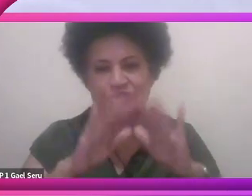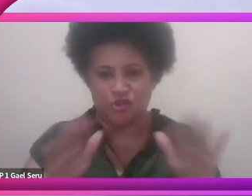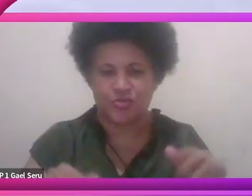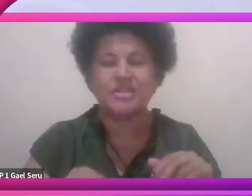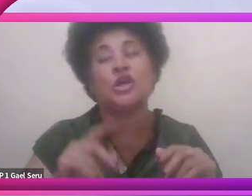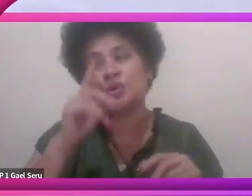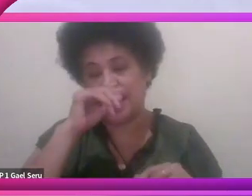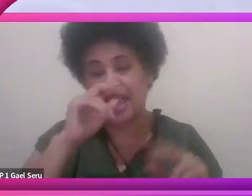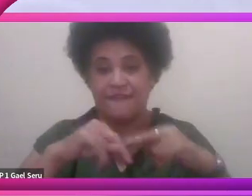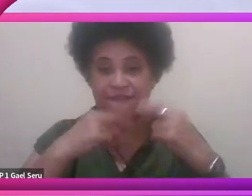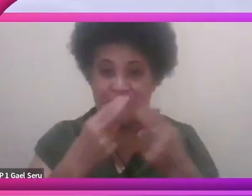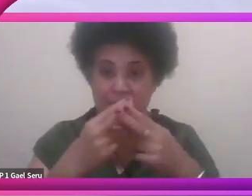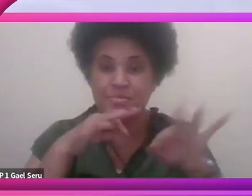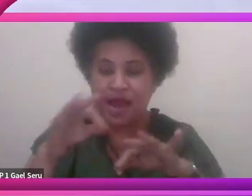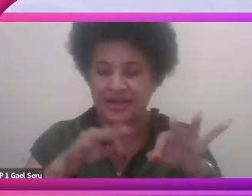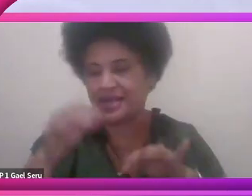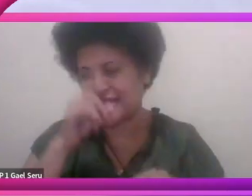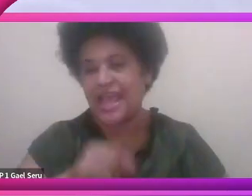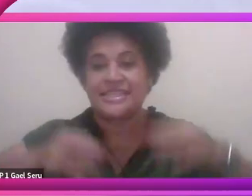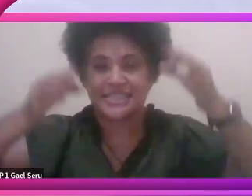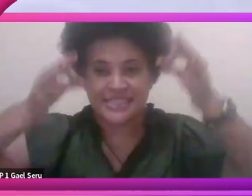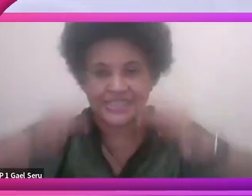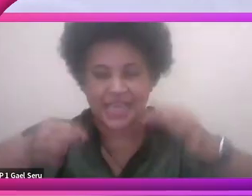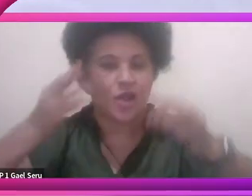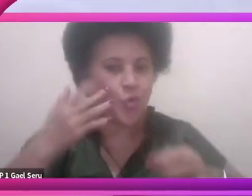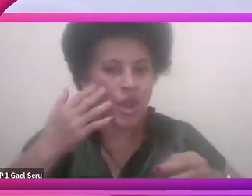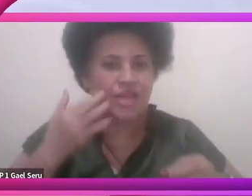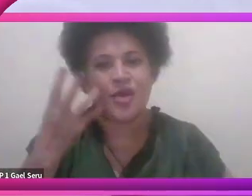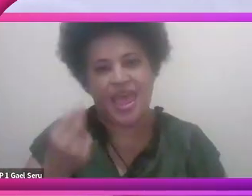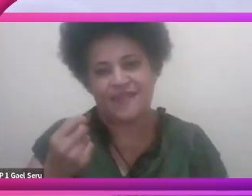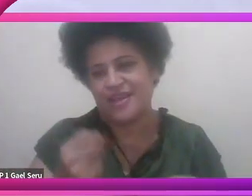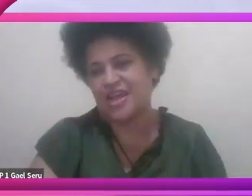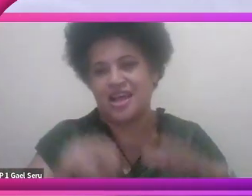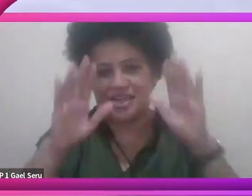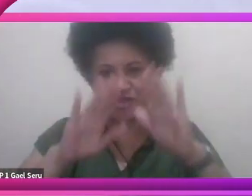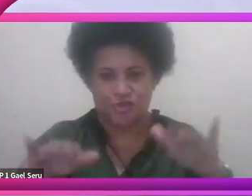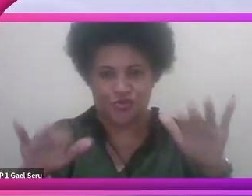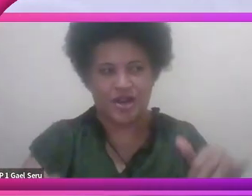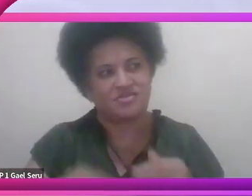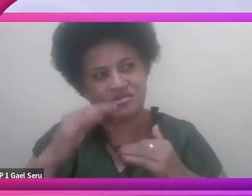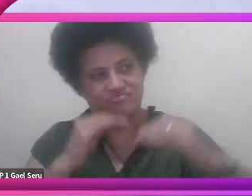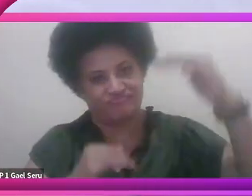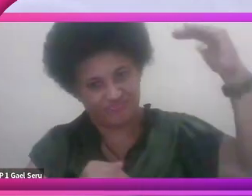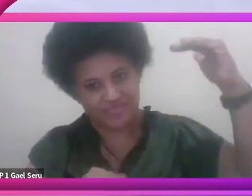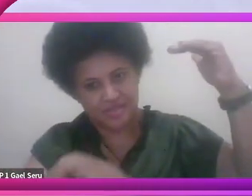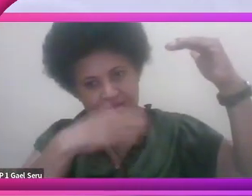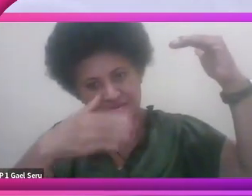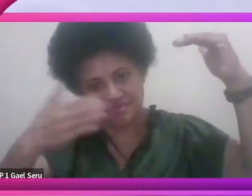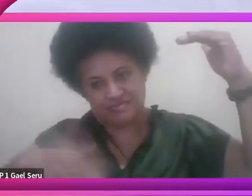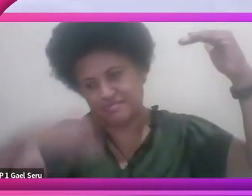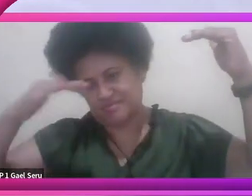when to have it, the size of the family, and also the space between the children, between the child. Next slide,